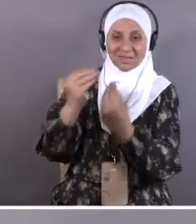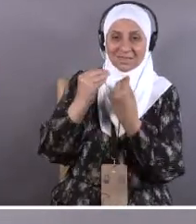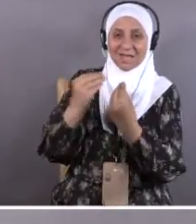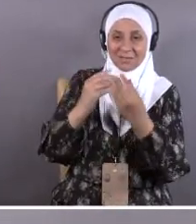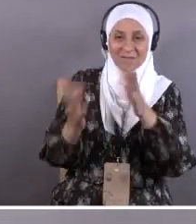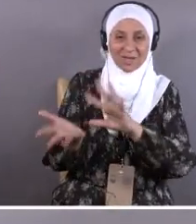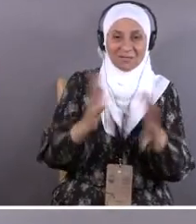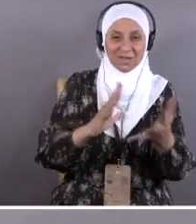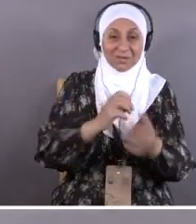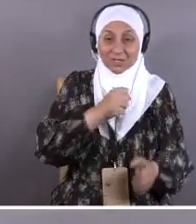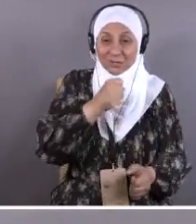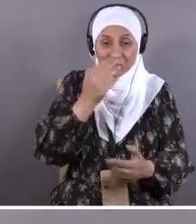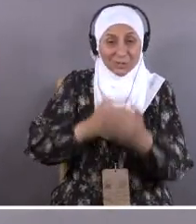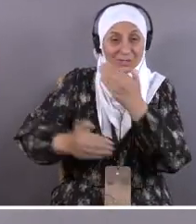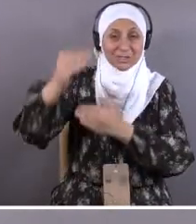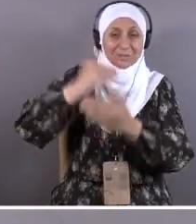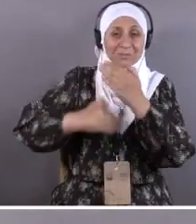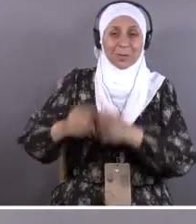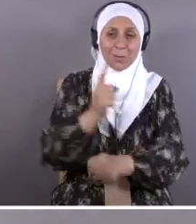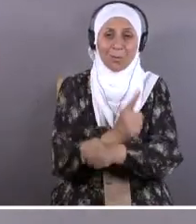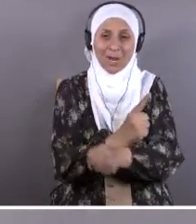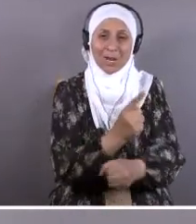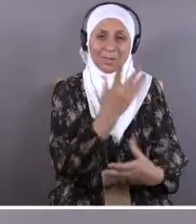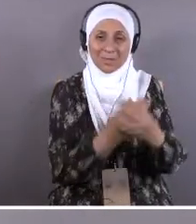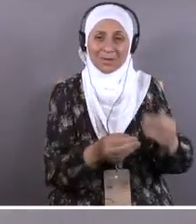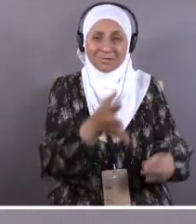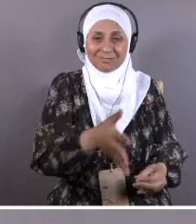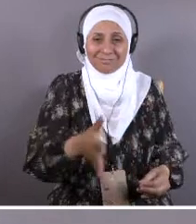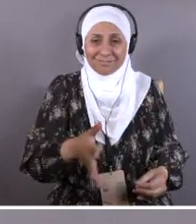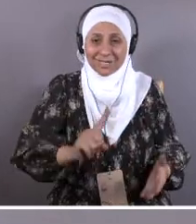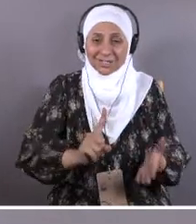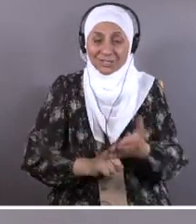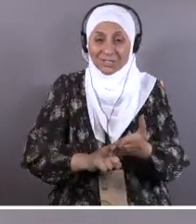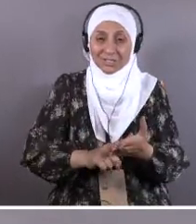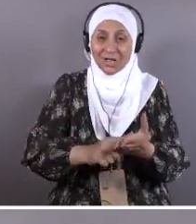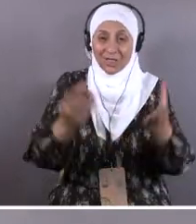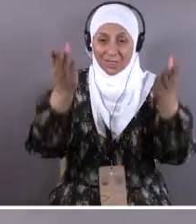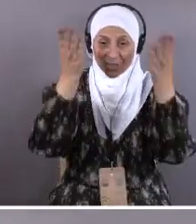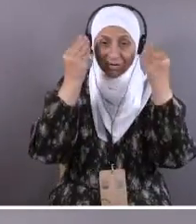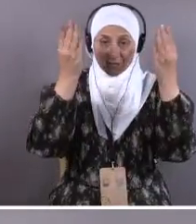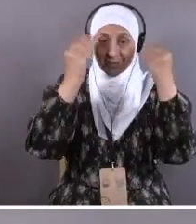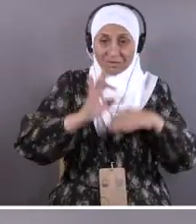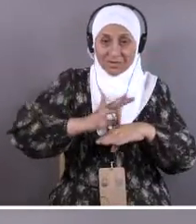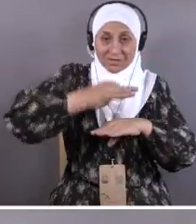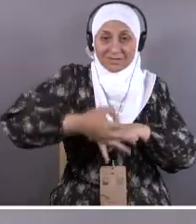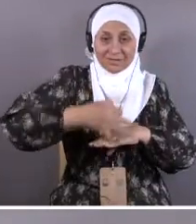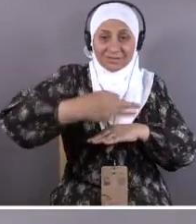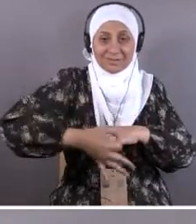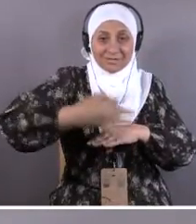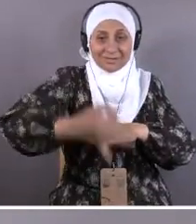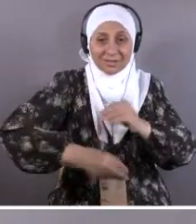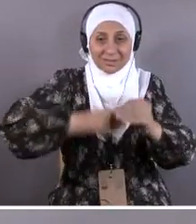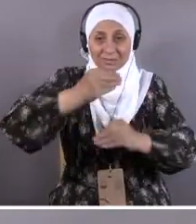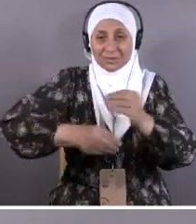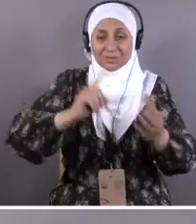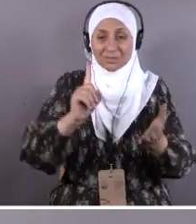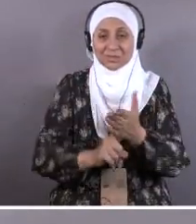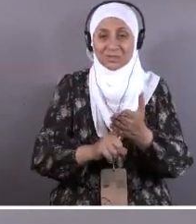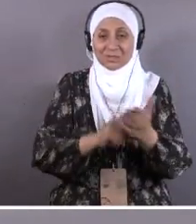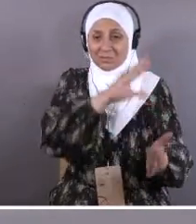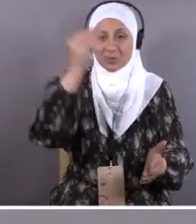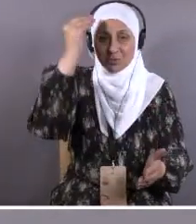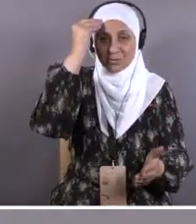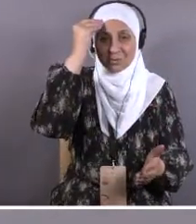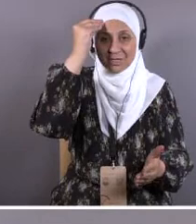environment was the real school and the ancestors were the teachers, and the knowledge which